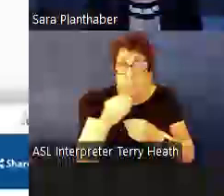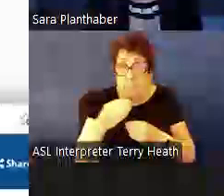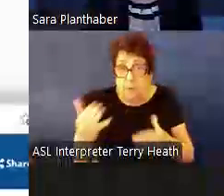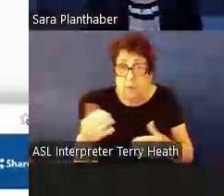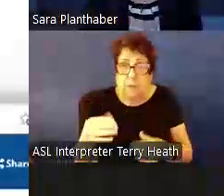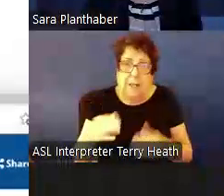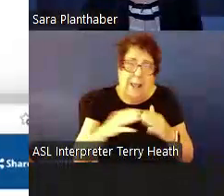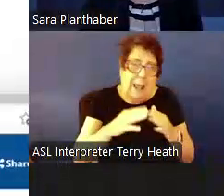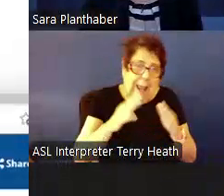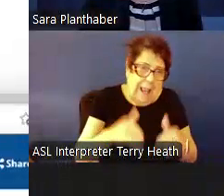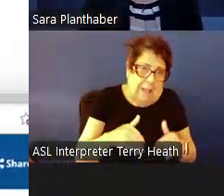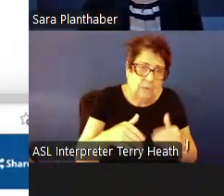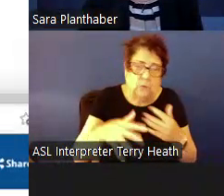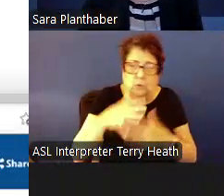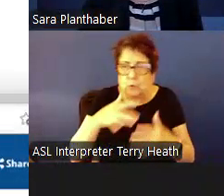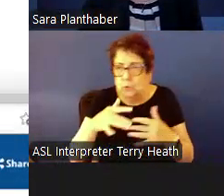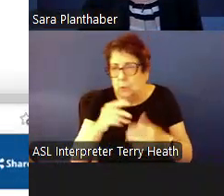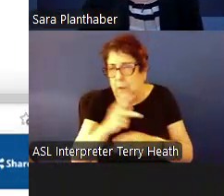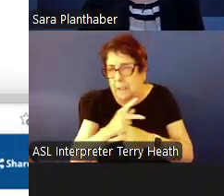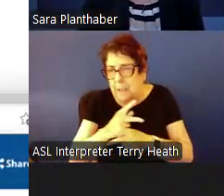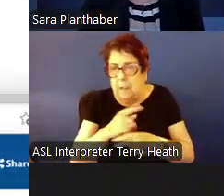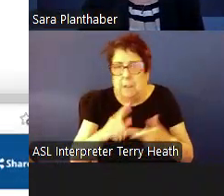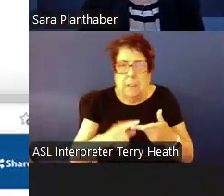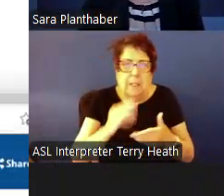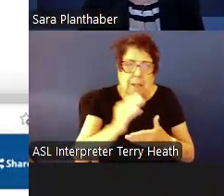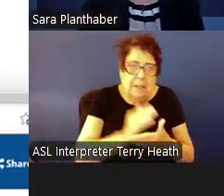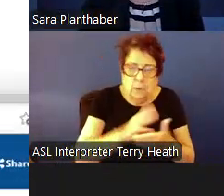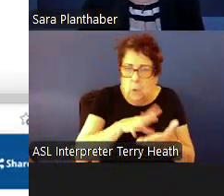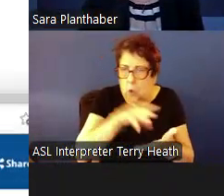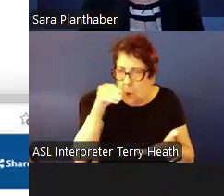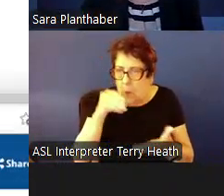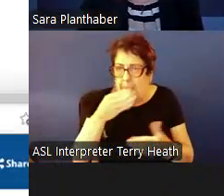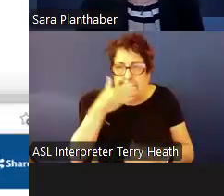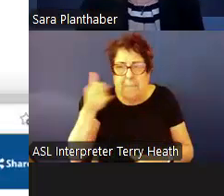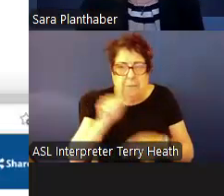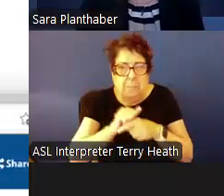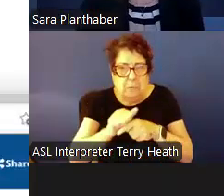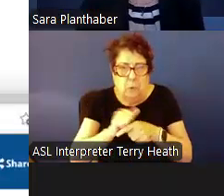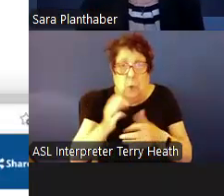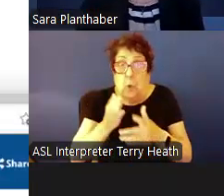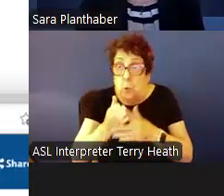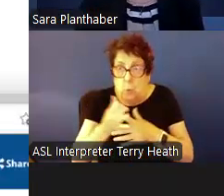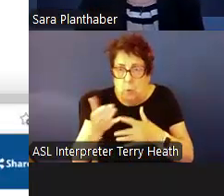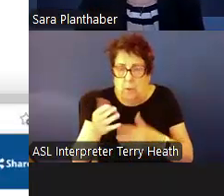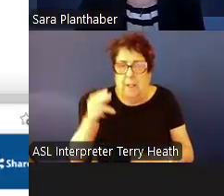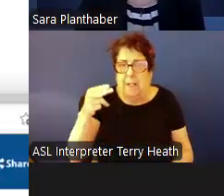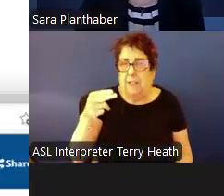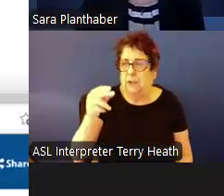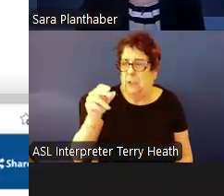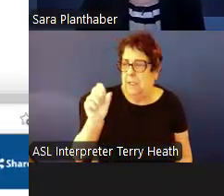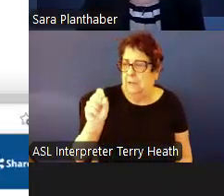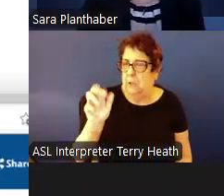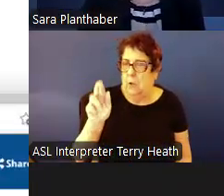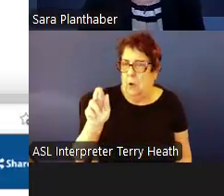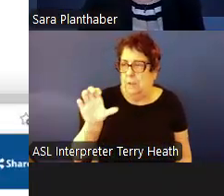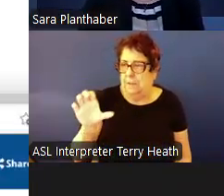care, lessons learned, and best practices, and more through the HSRC website. You can use the QR code on